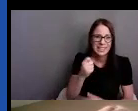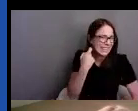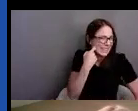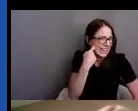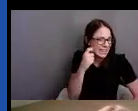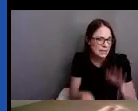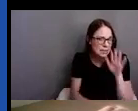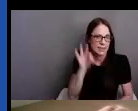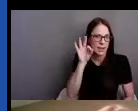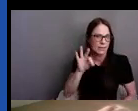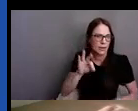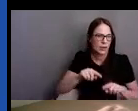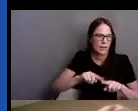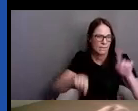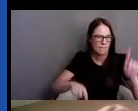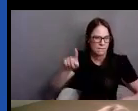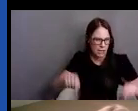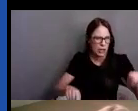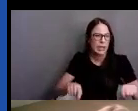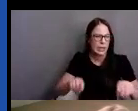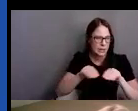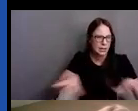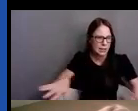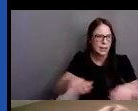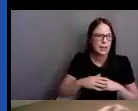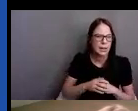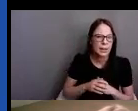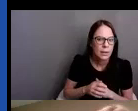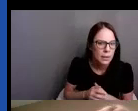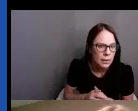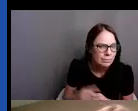discovered variant out in Mesa County.